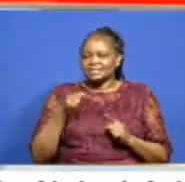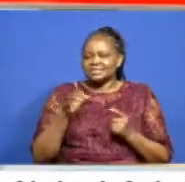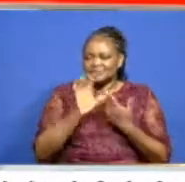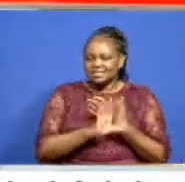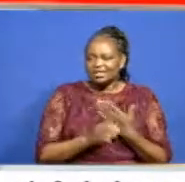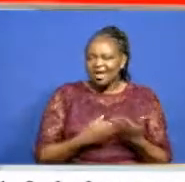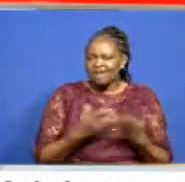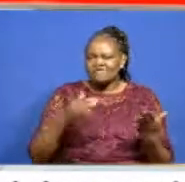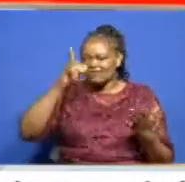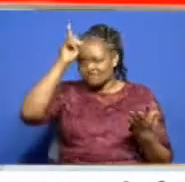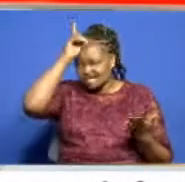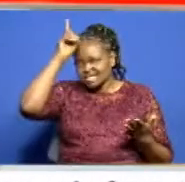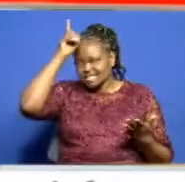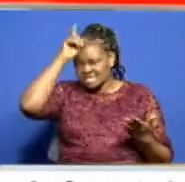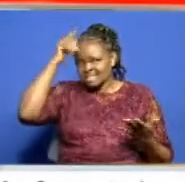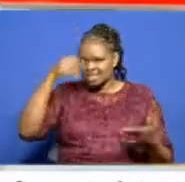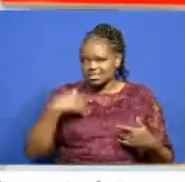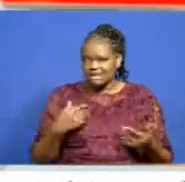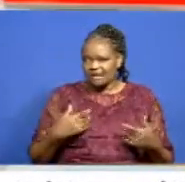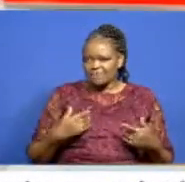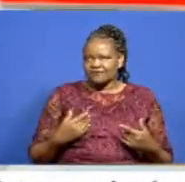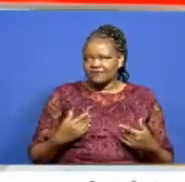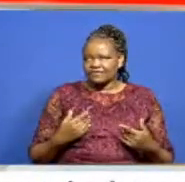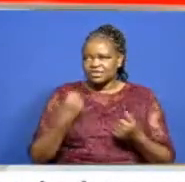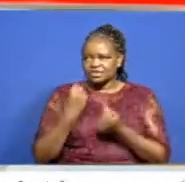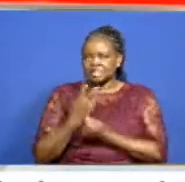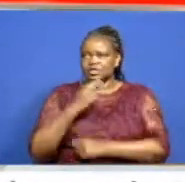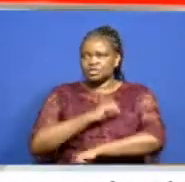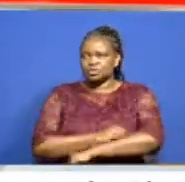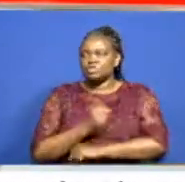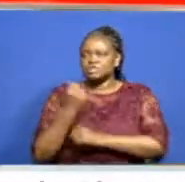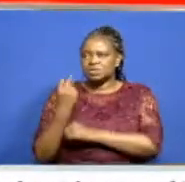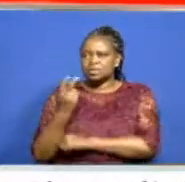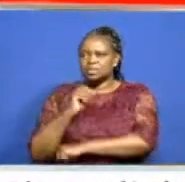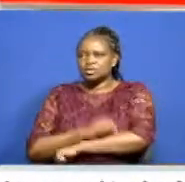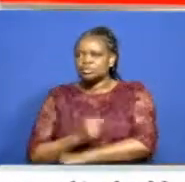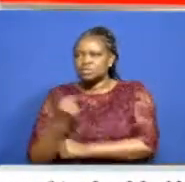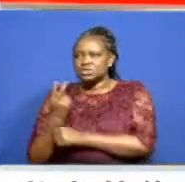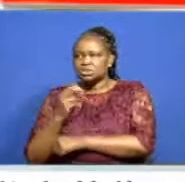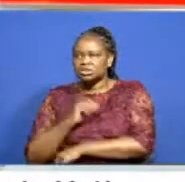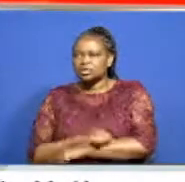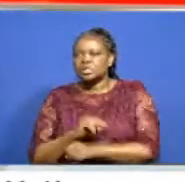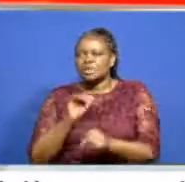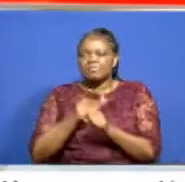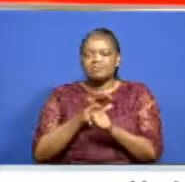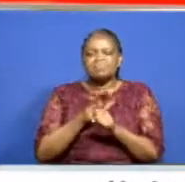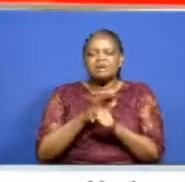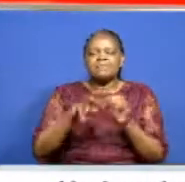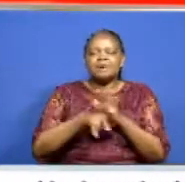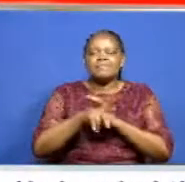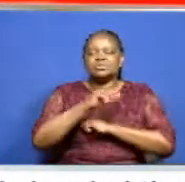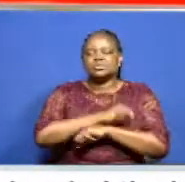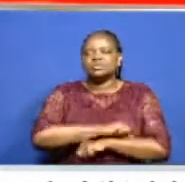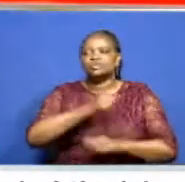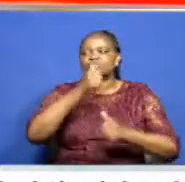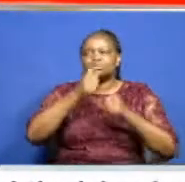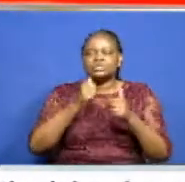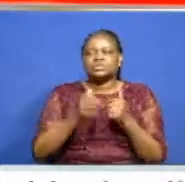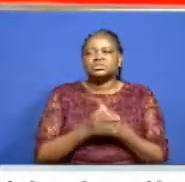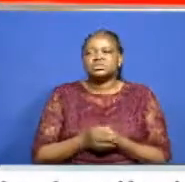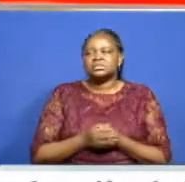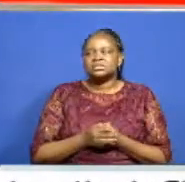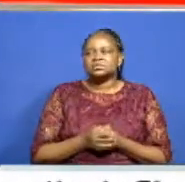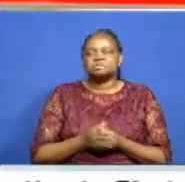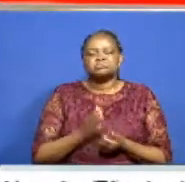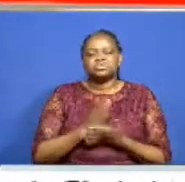every village has got a secondary school and has so many primary schools, which in real sense